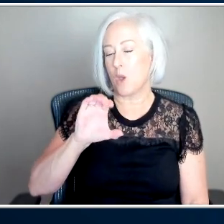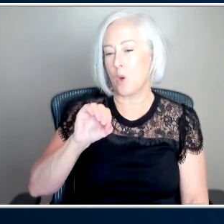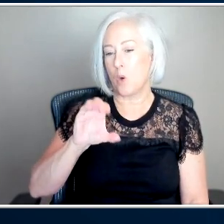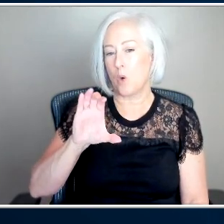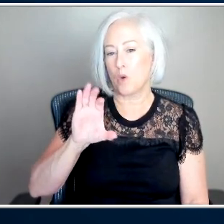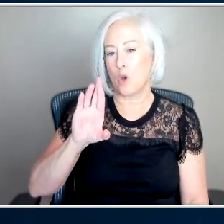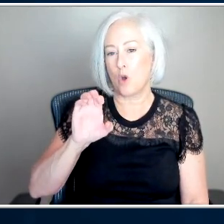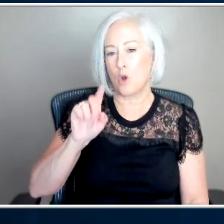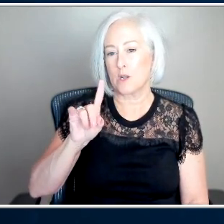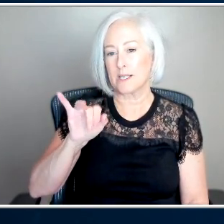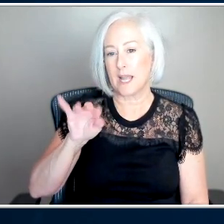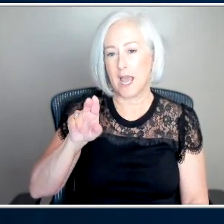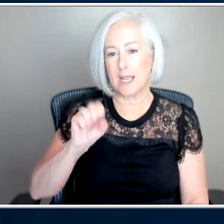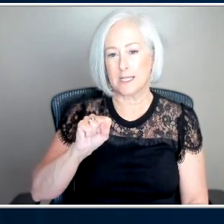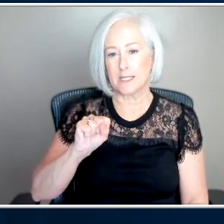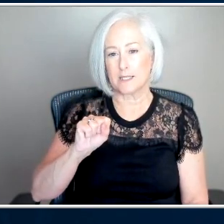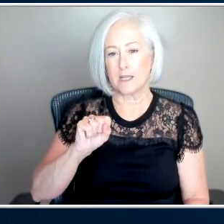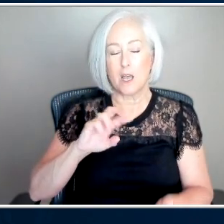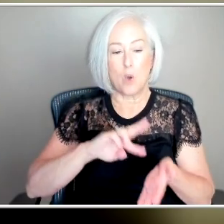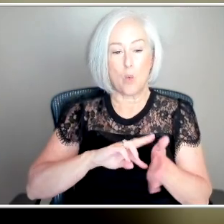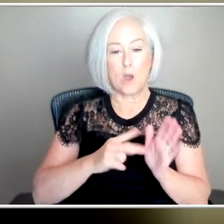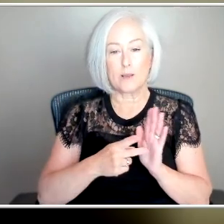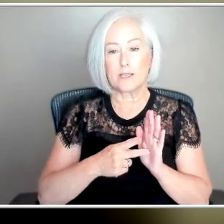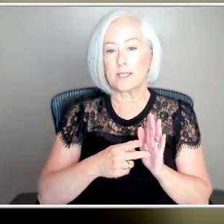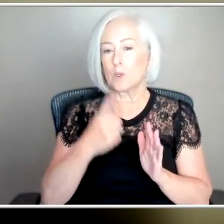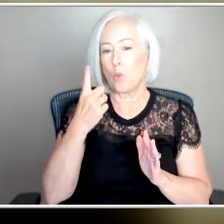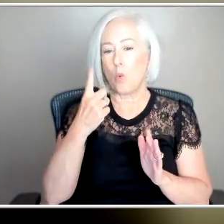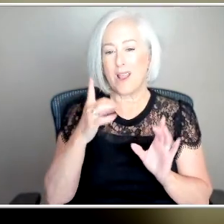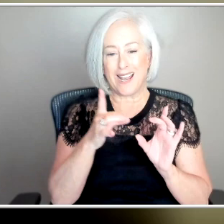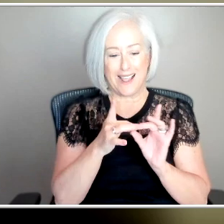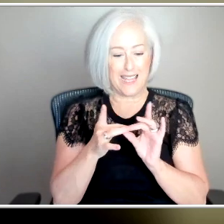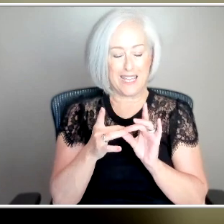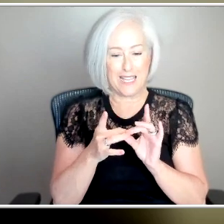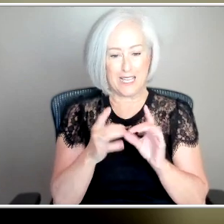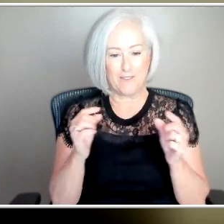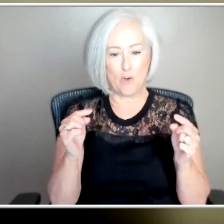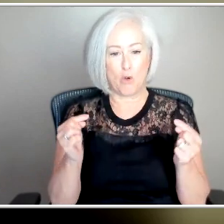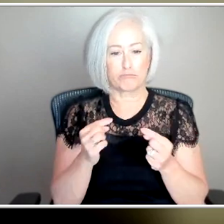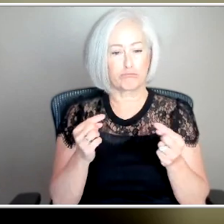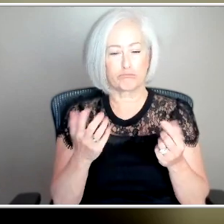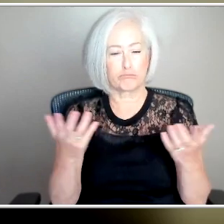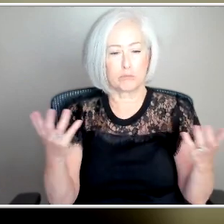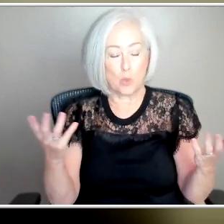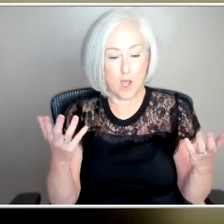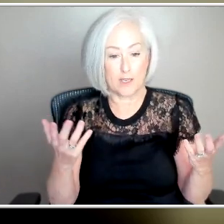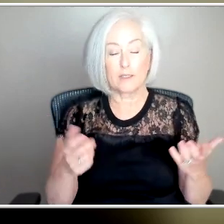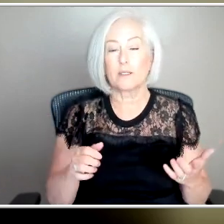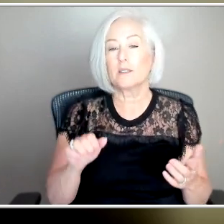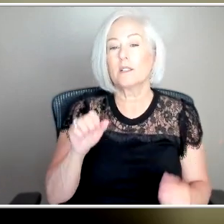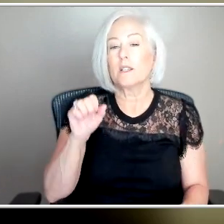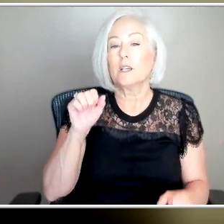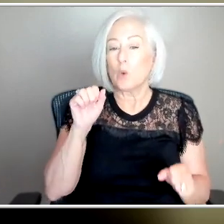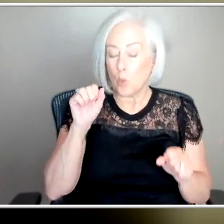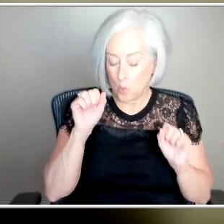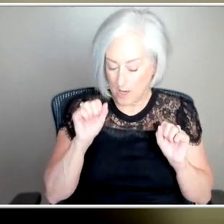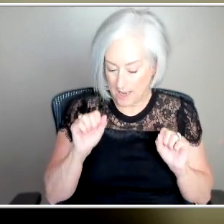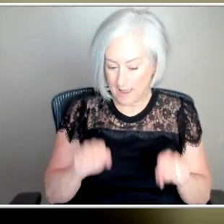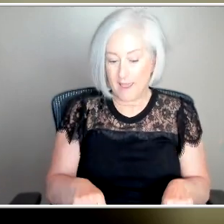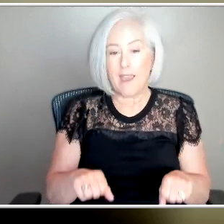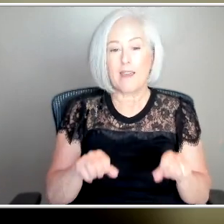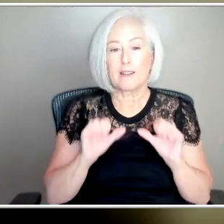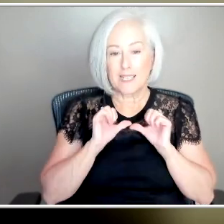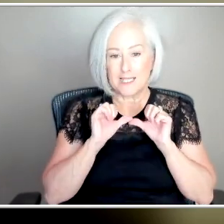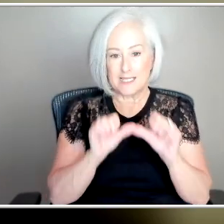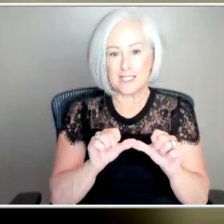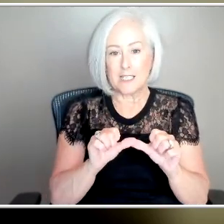board look at? Yeah, I think we do have to continue to endorse and, of course, be transparent about the